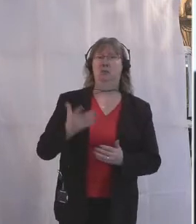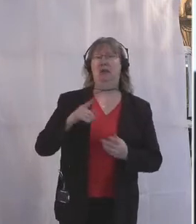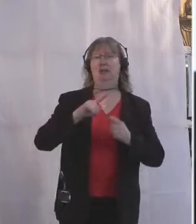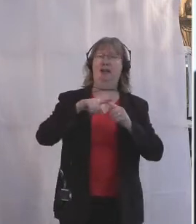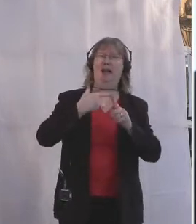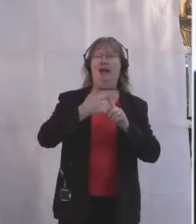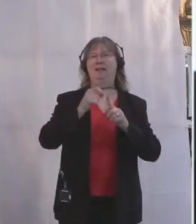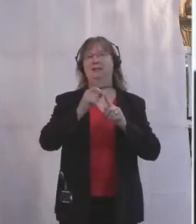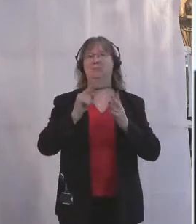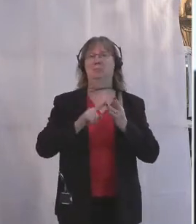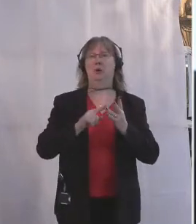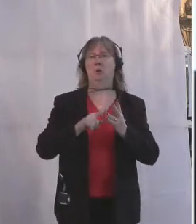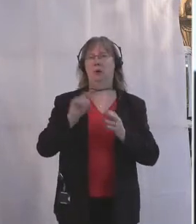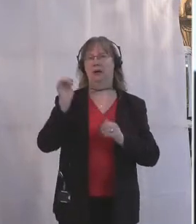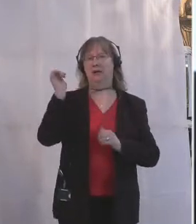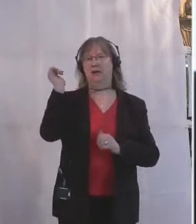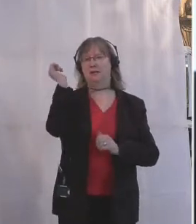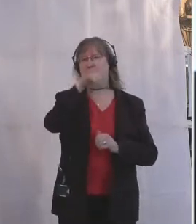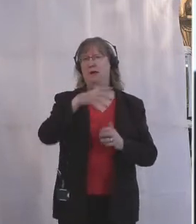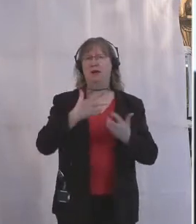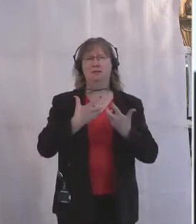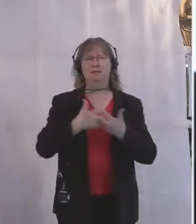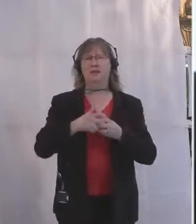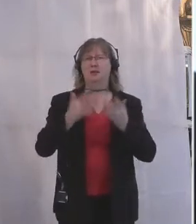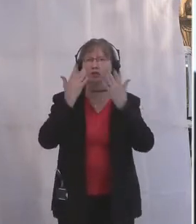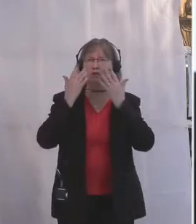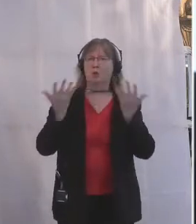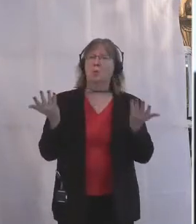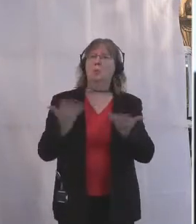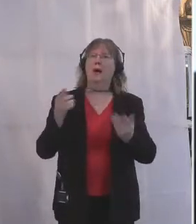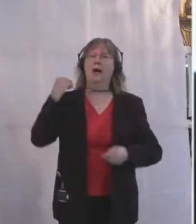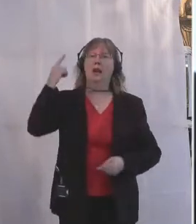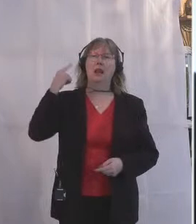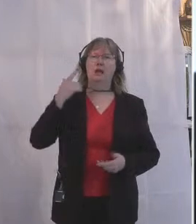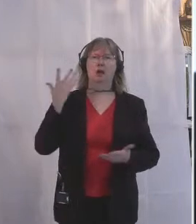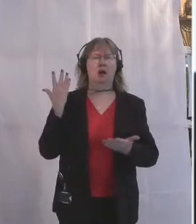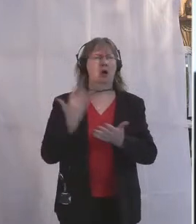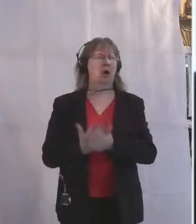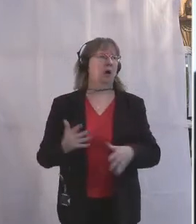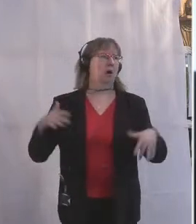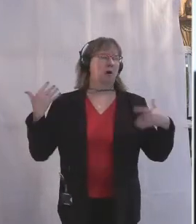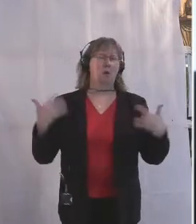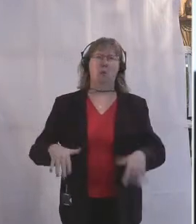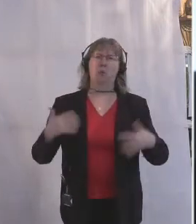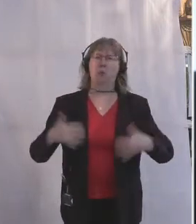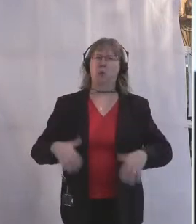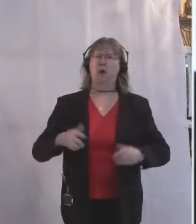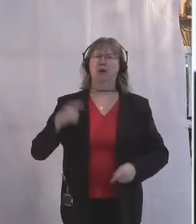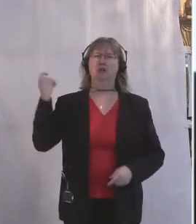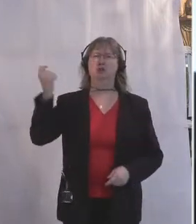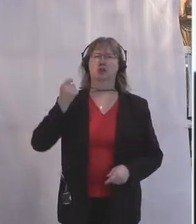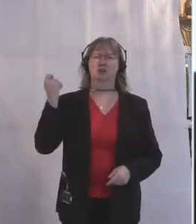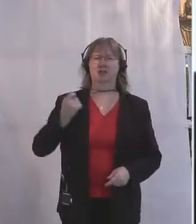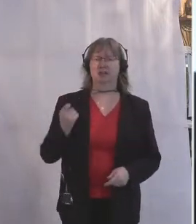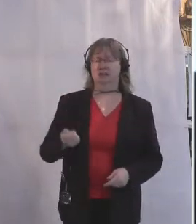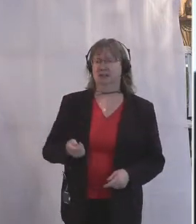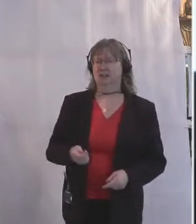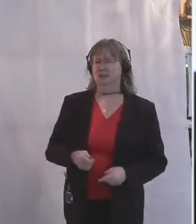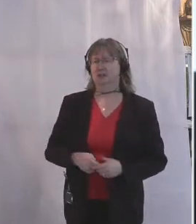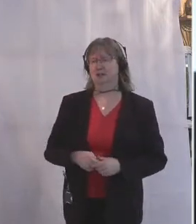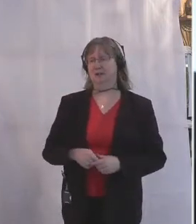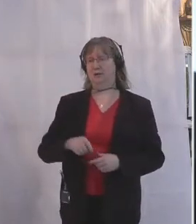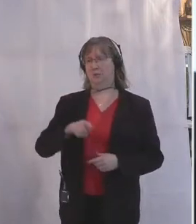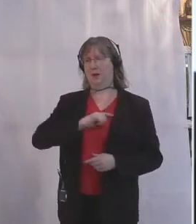expo at the Smart Retail Tech Show in London. And that was a huge success because it was, it showed me a huge shift